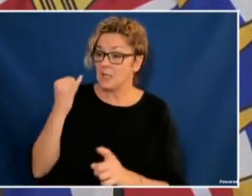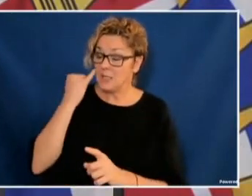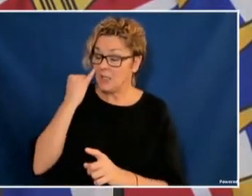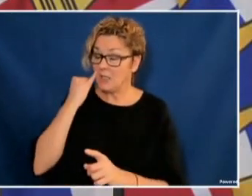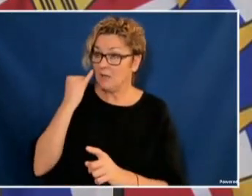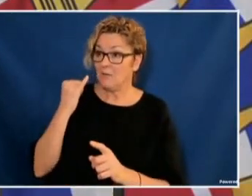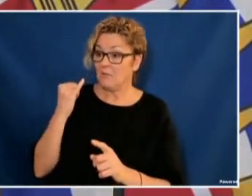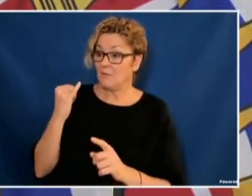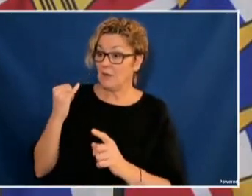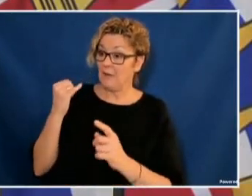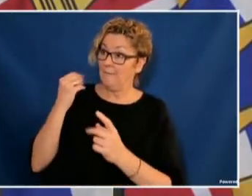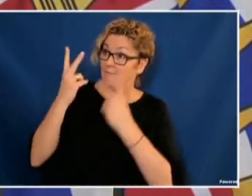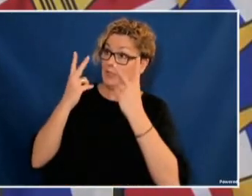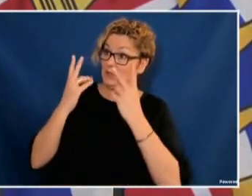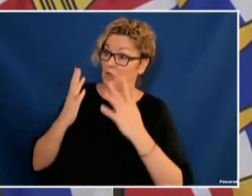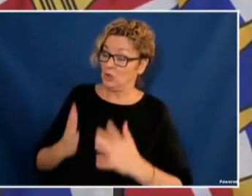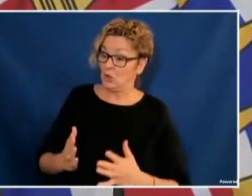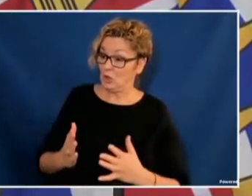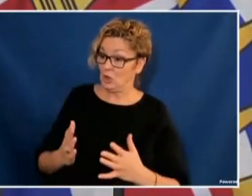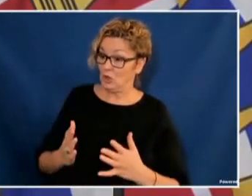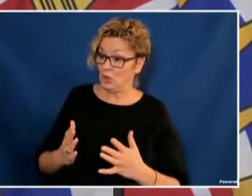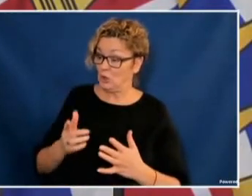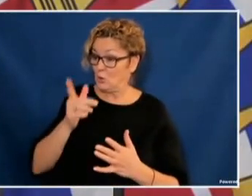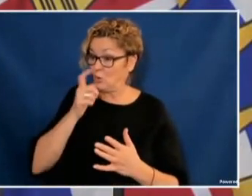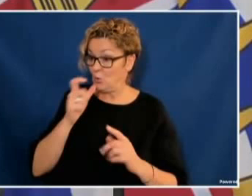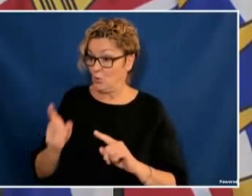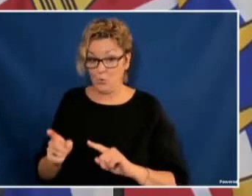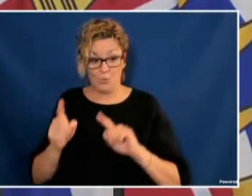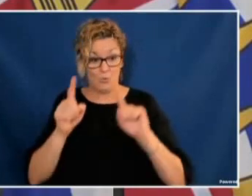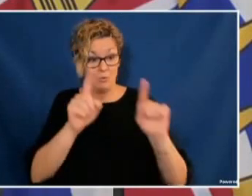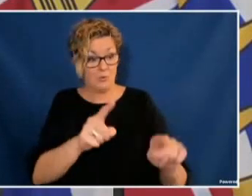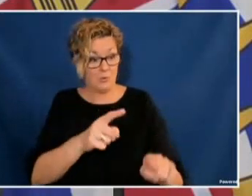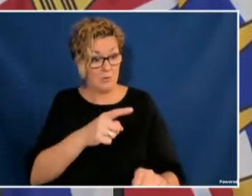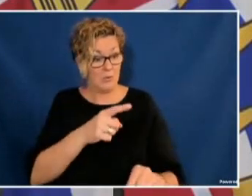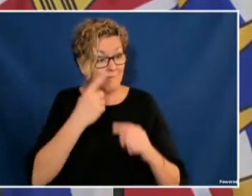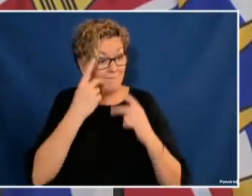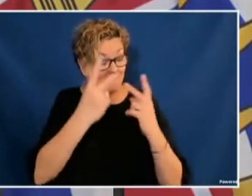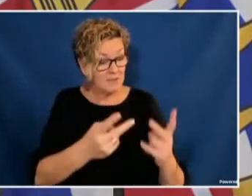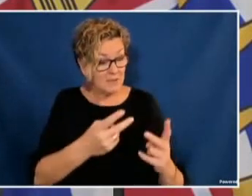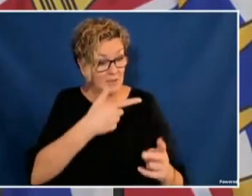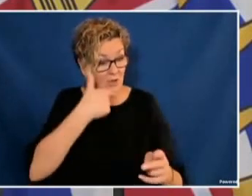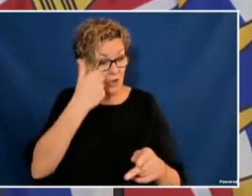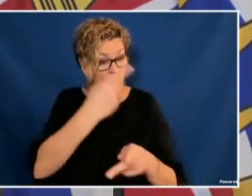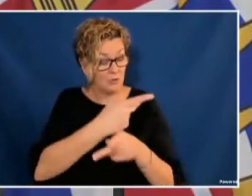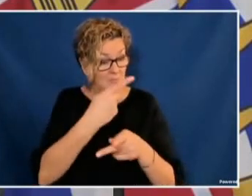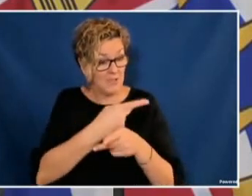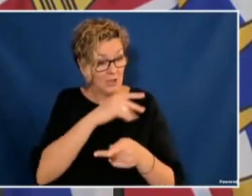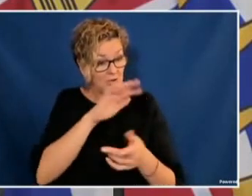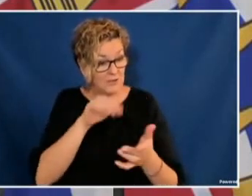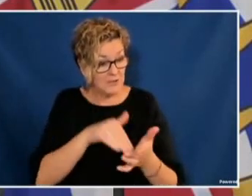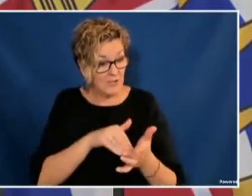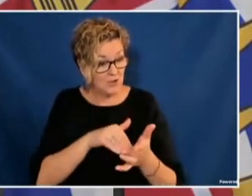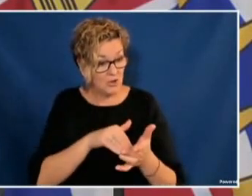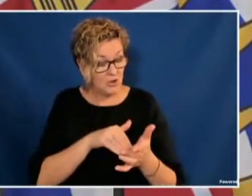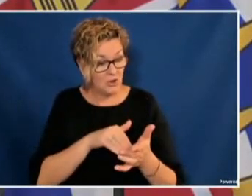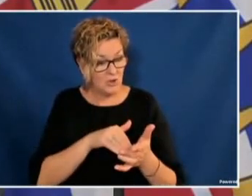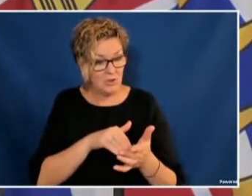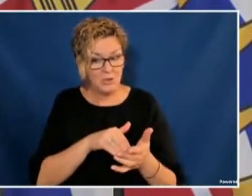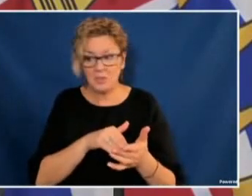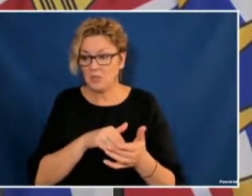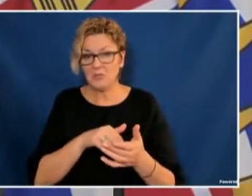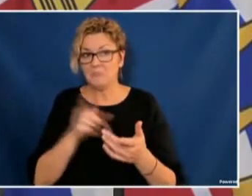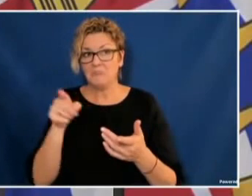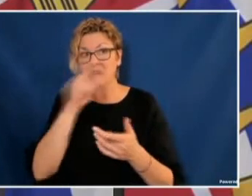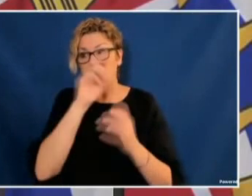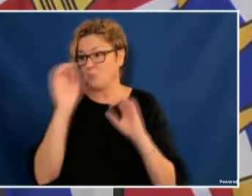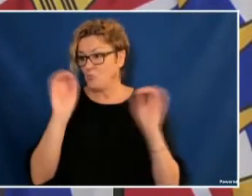done on a local basis. The teachers have been involved, the school communities, and so I think the parent voices are very